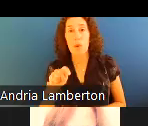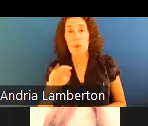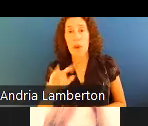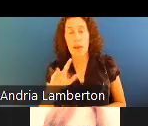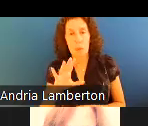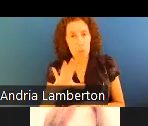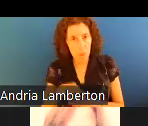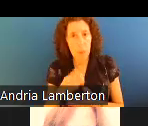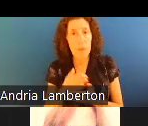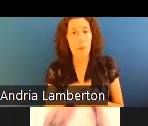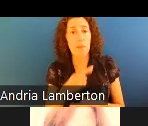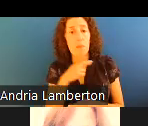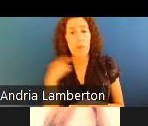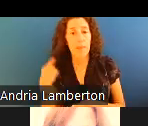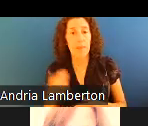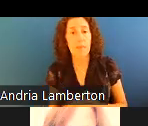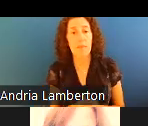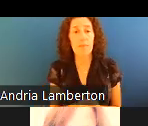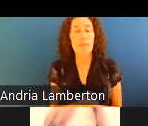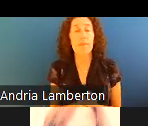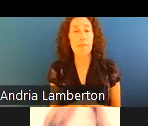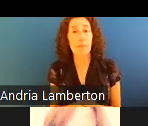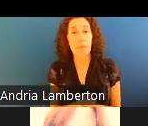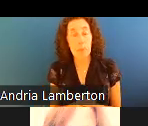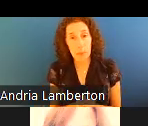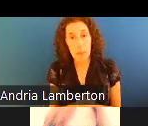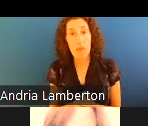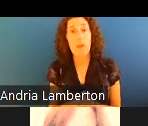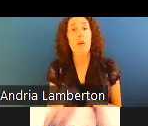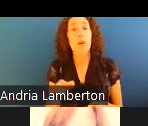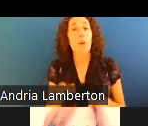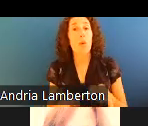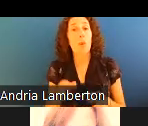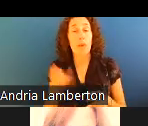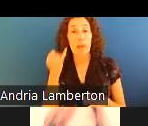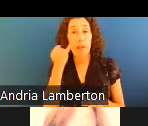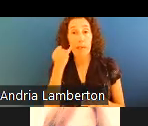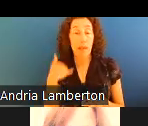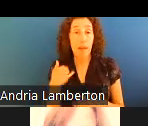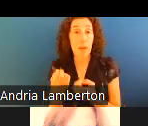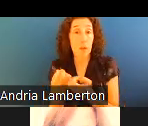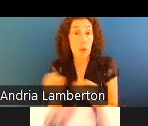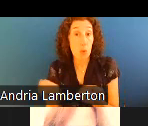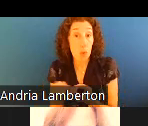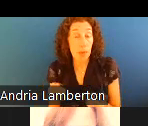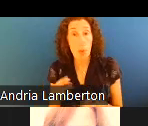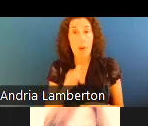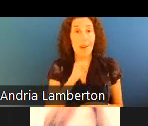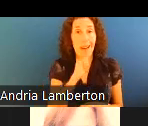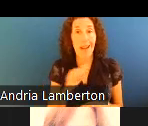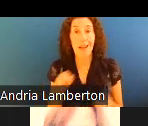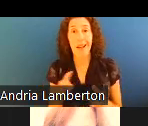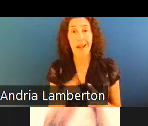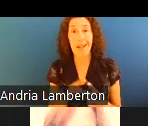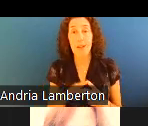testifying in front of a jury, depending on the type of plea, they would absolutely have the right to make a victim impact statement. In